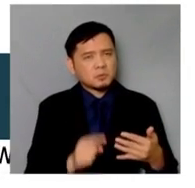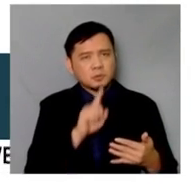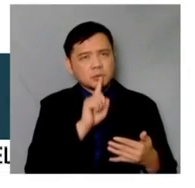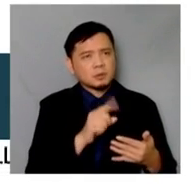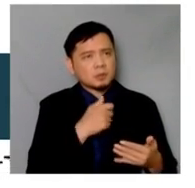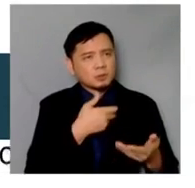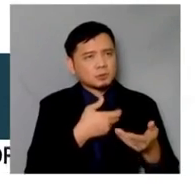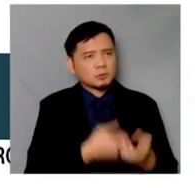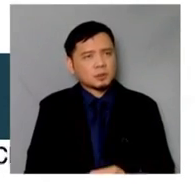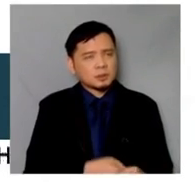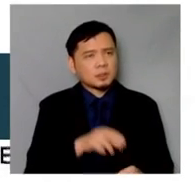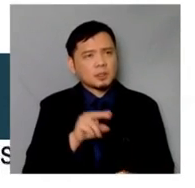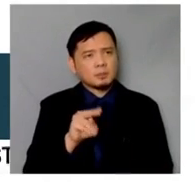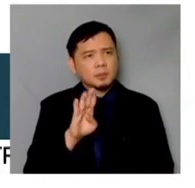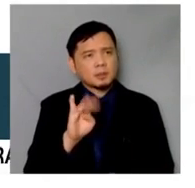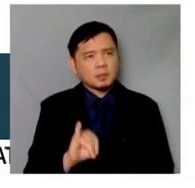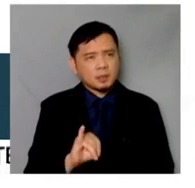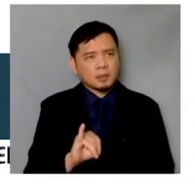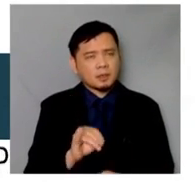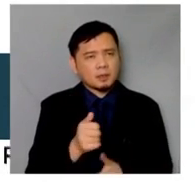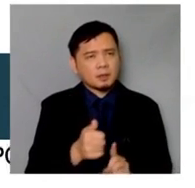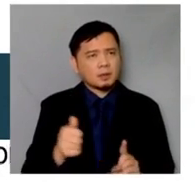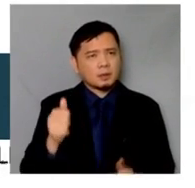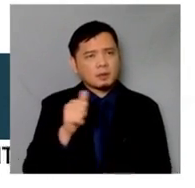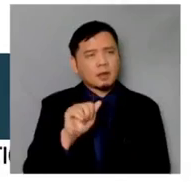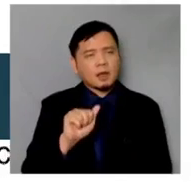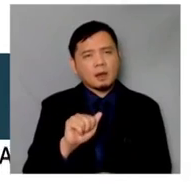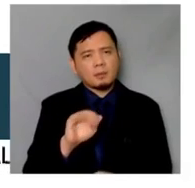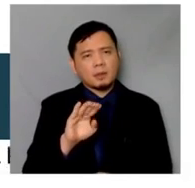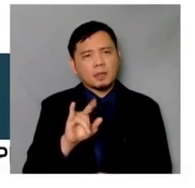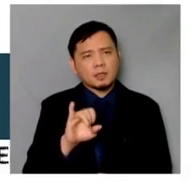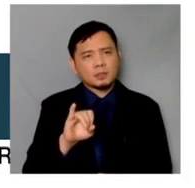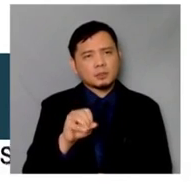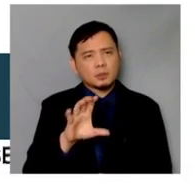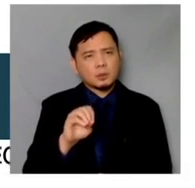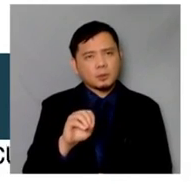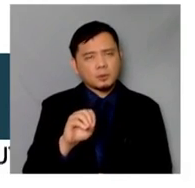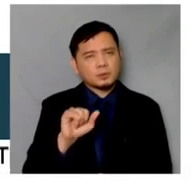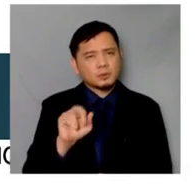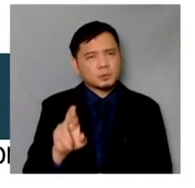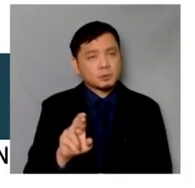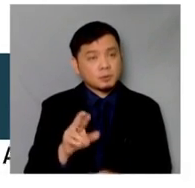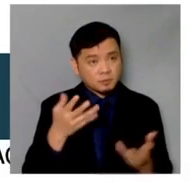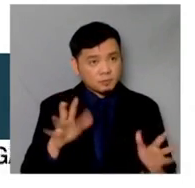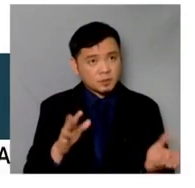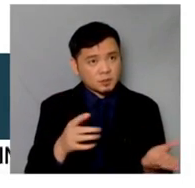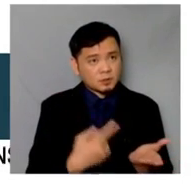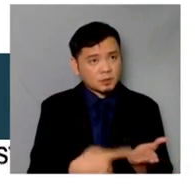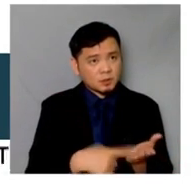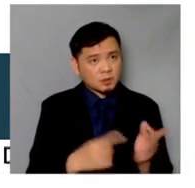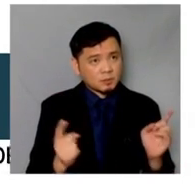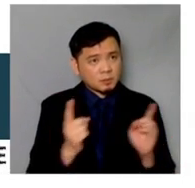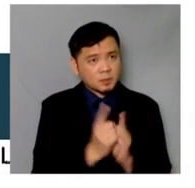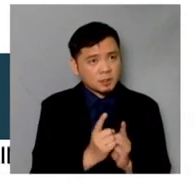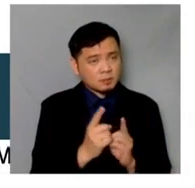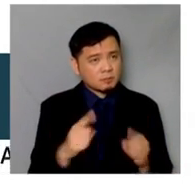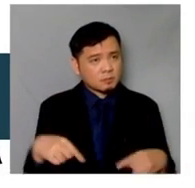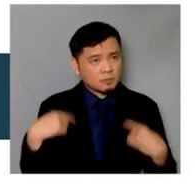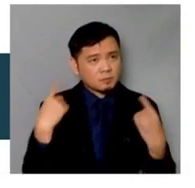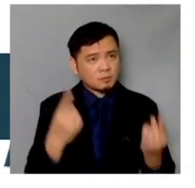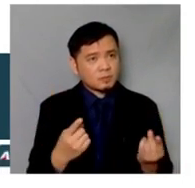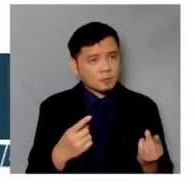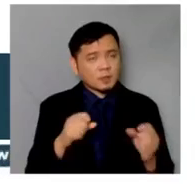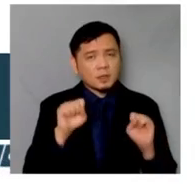former NBI agent Jovencio Ablen Jr. Have they spoken since the House hearings, and can you describe what kind